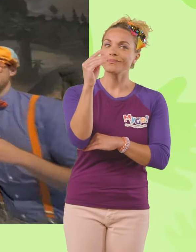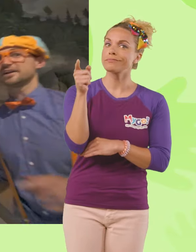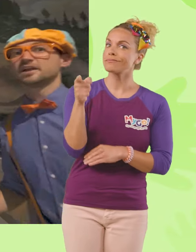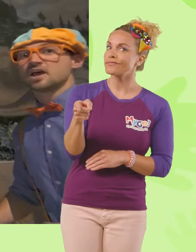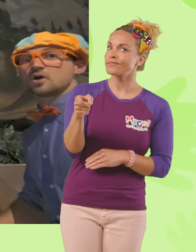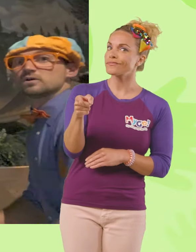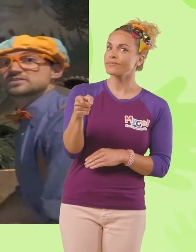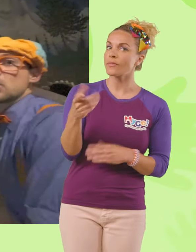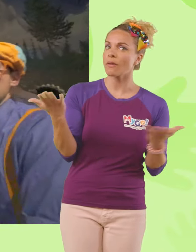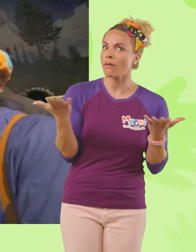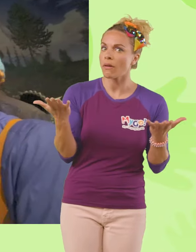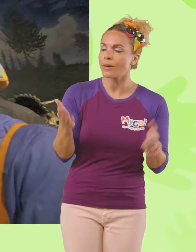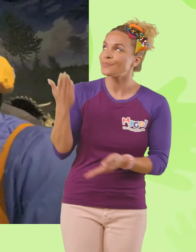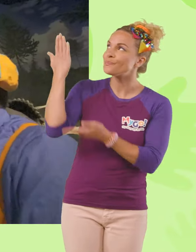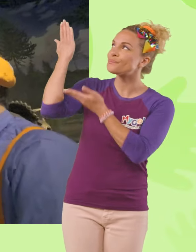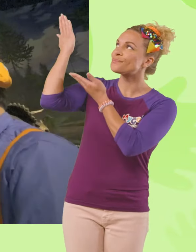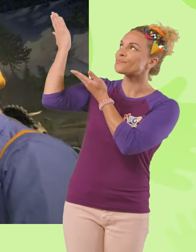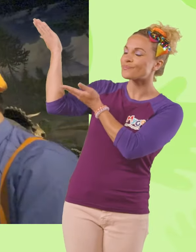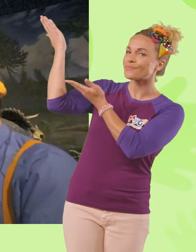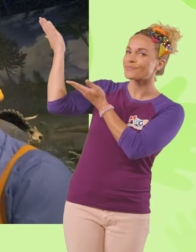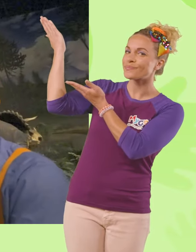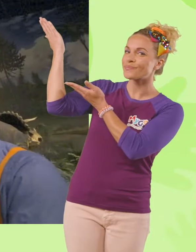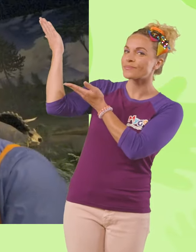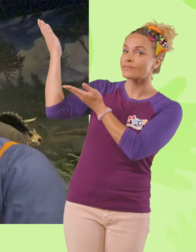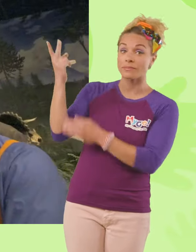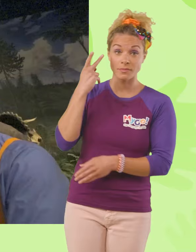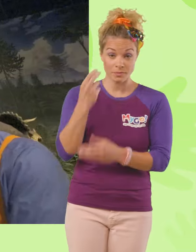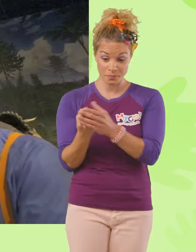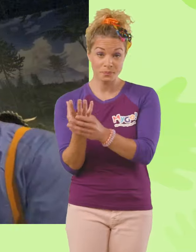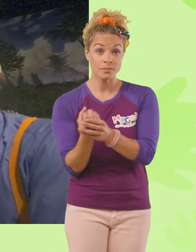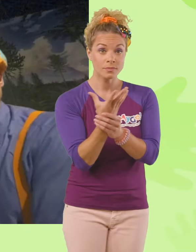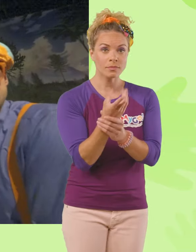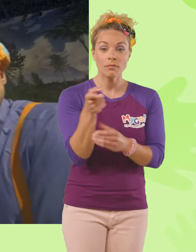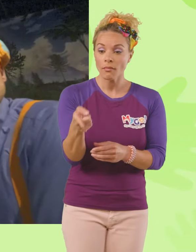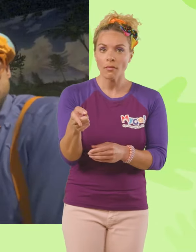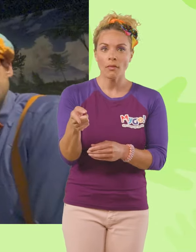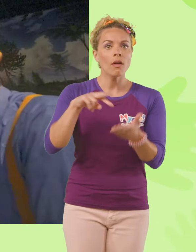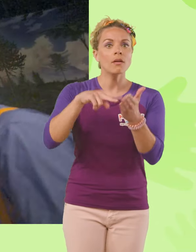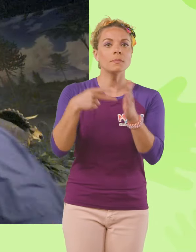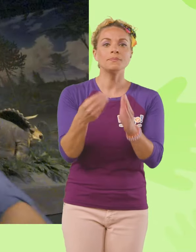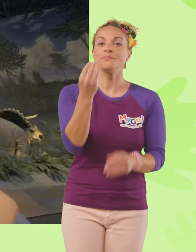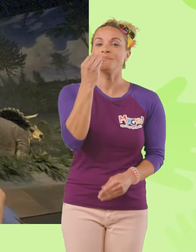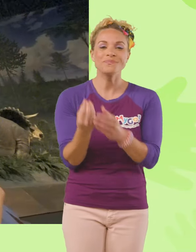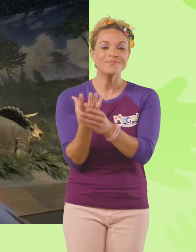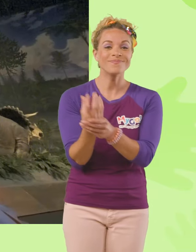right here was a herbivore. See, these plants? That means it eats